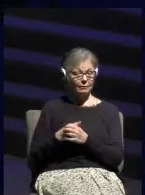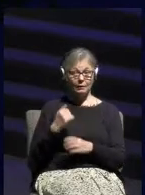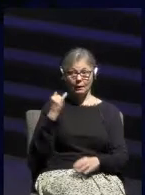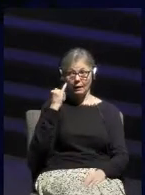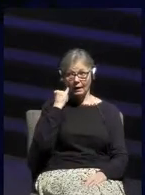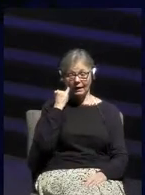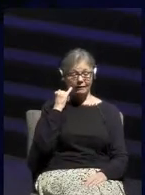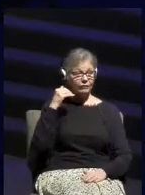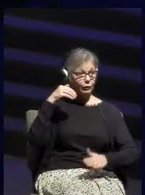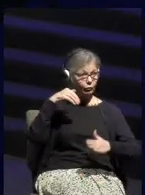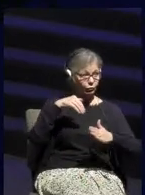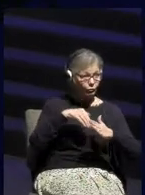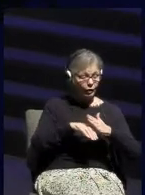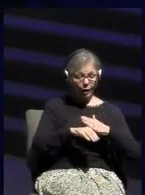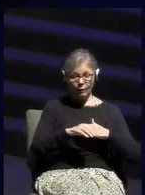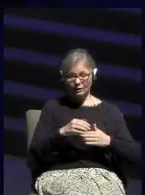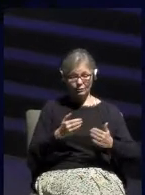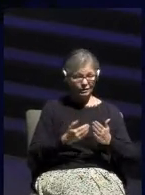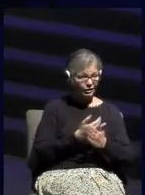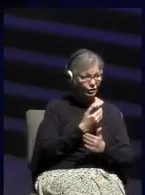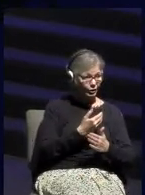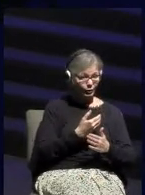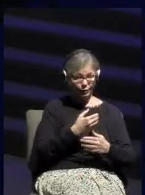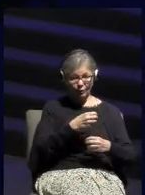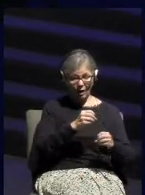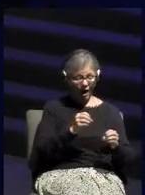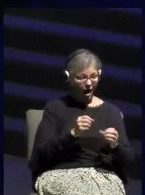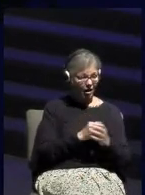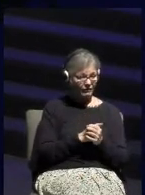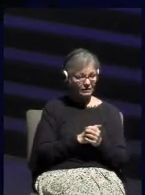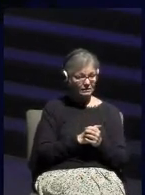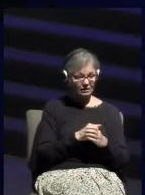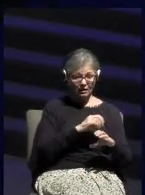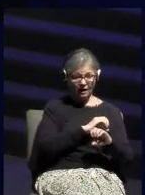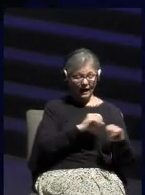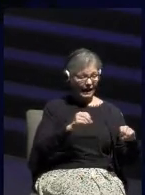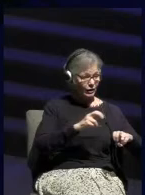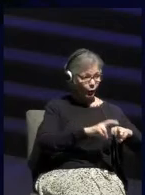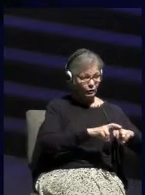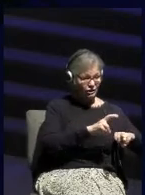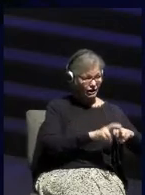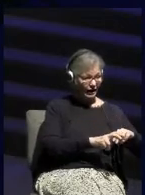from an environment or a life and lived where there was no chairs,